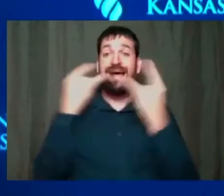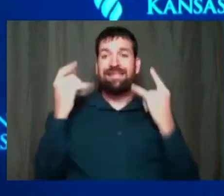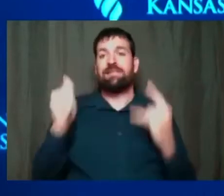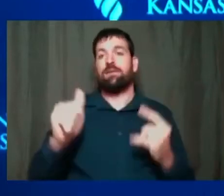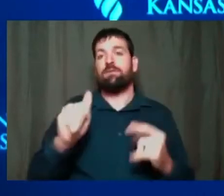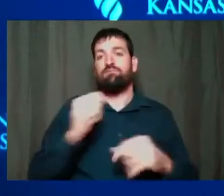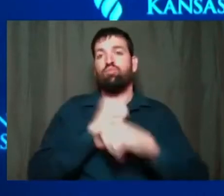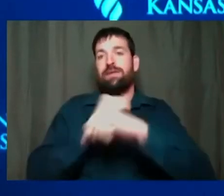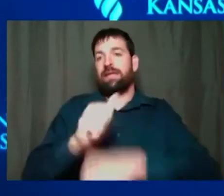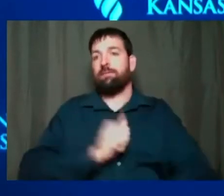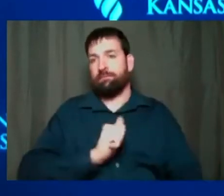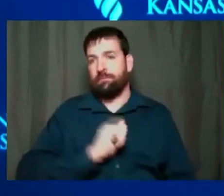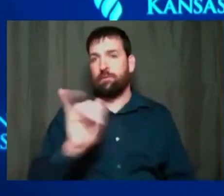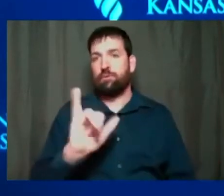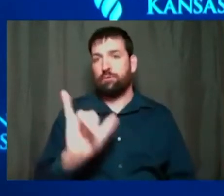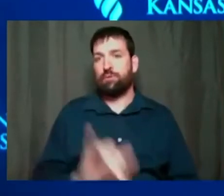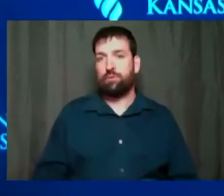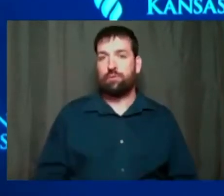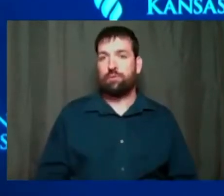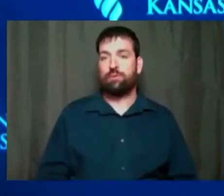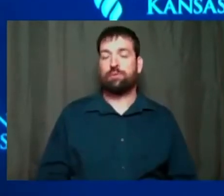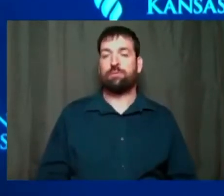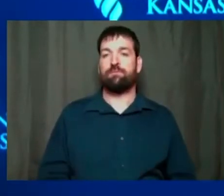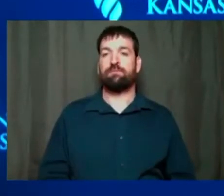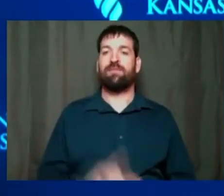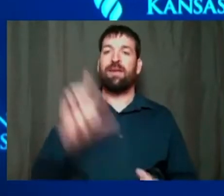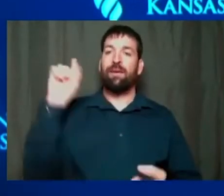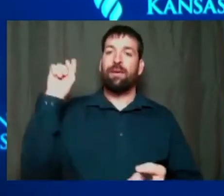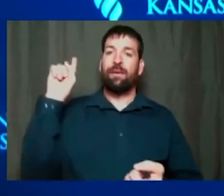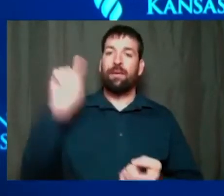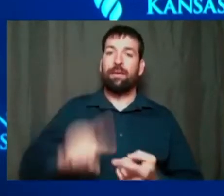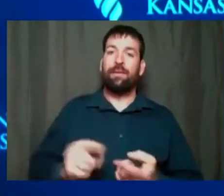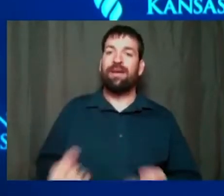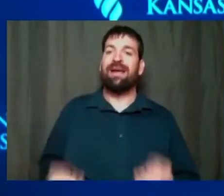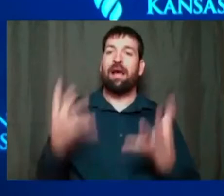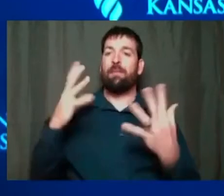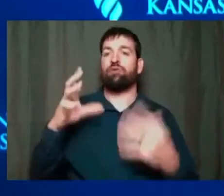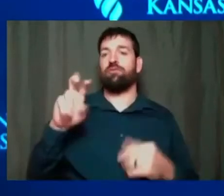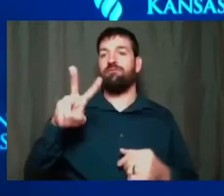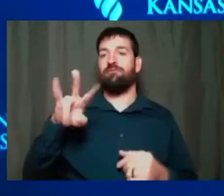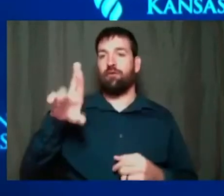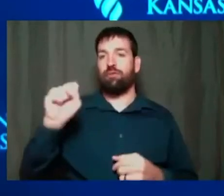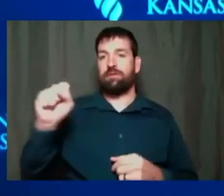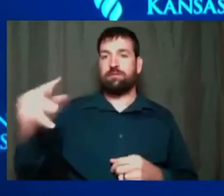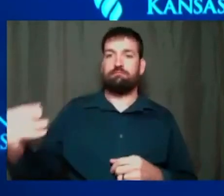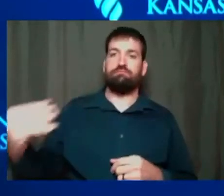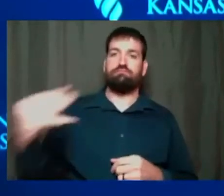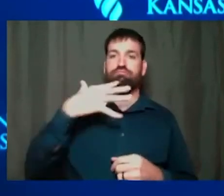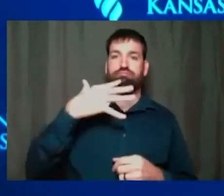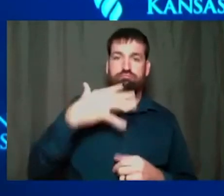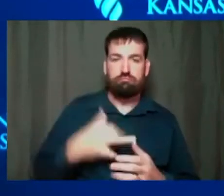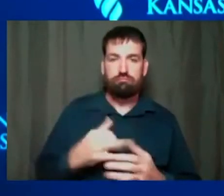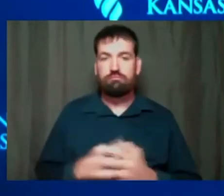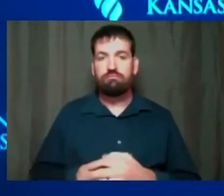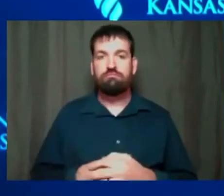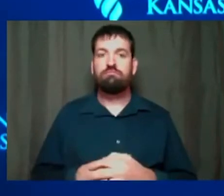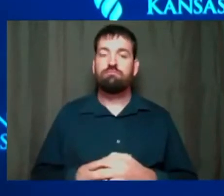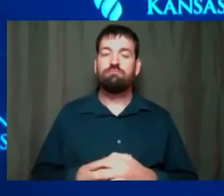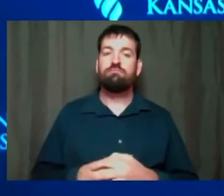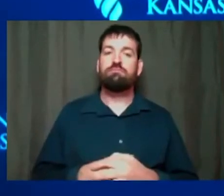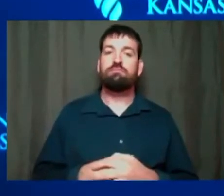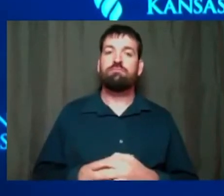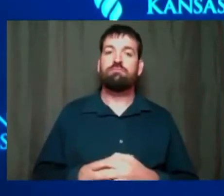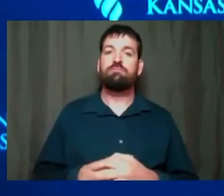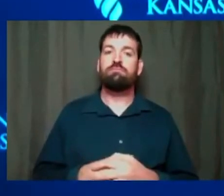as well, because it diminishes the amount of virus you get inside of you. And so I think that masking